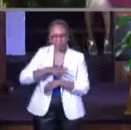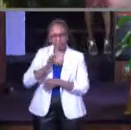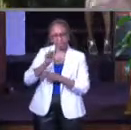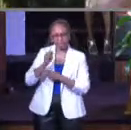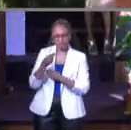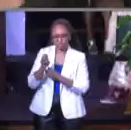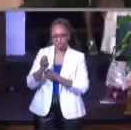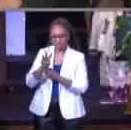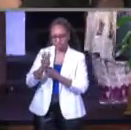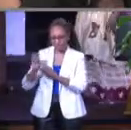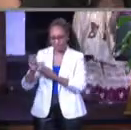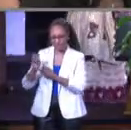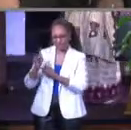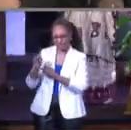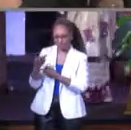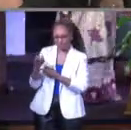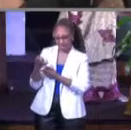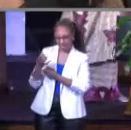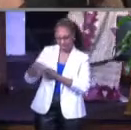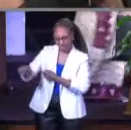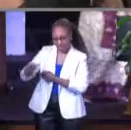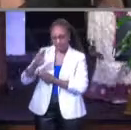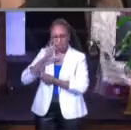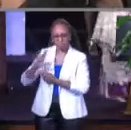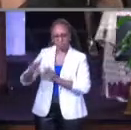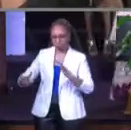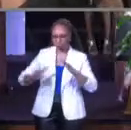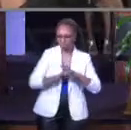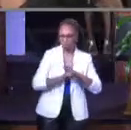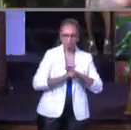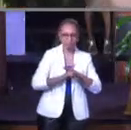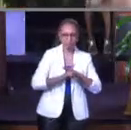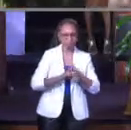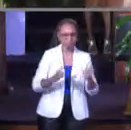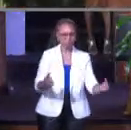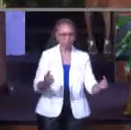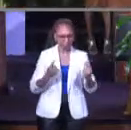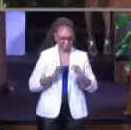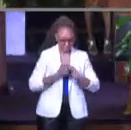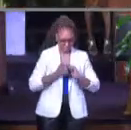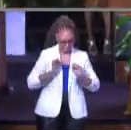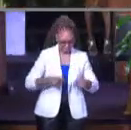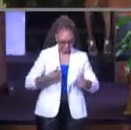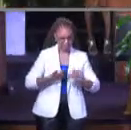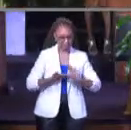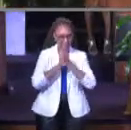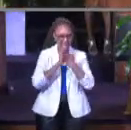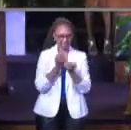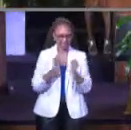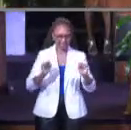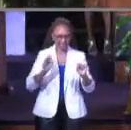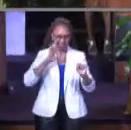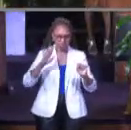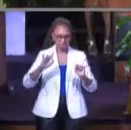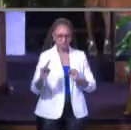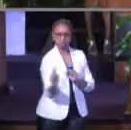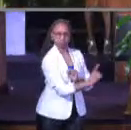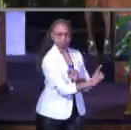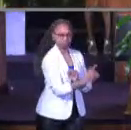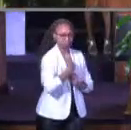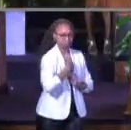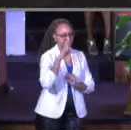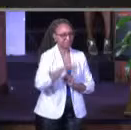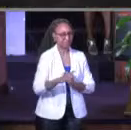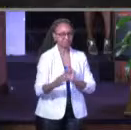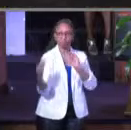they, us, and them shall come to this altar crying, how can I be saved? Shall come to this altar and declare, I need